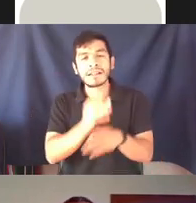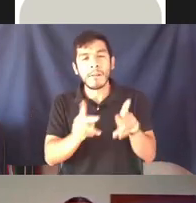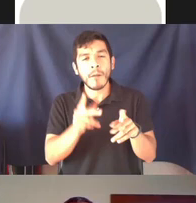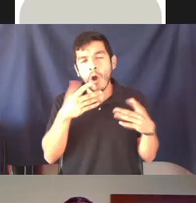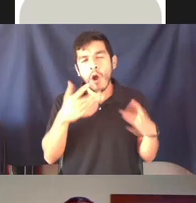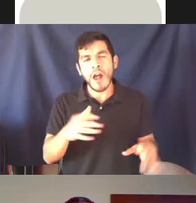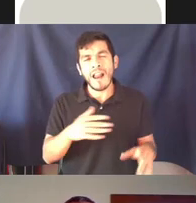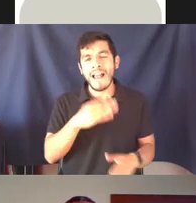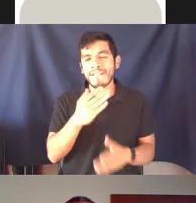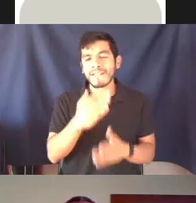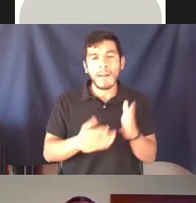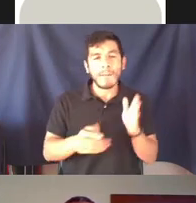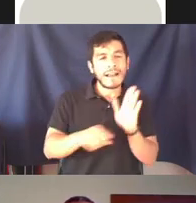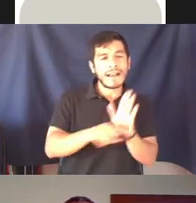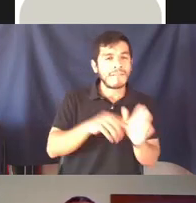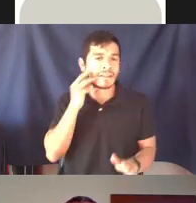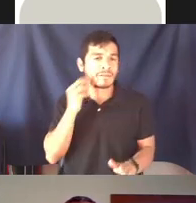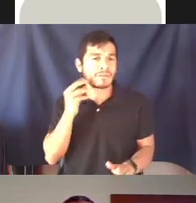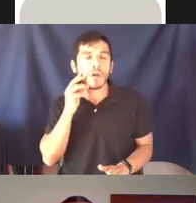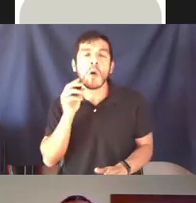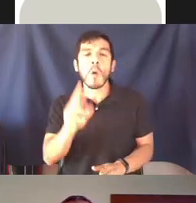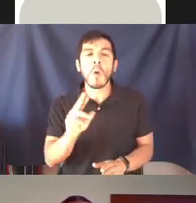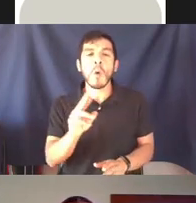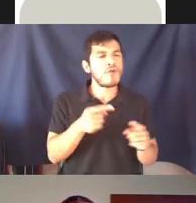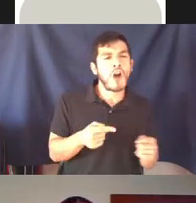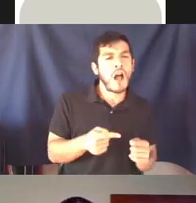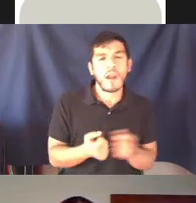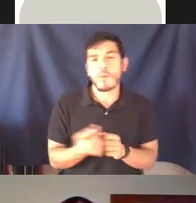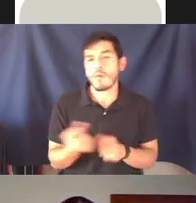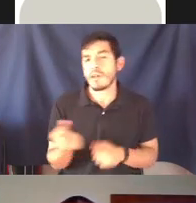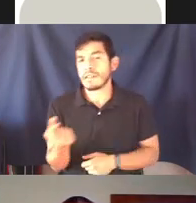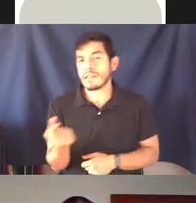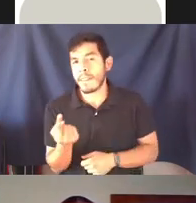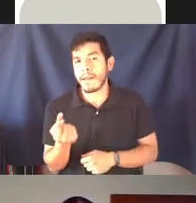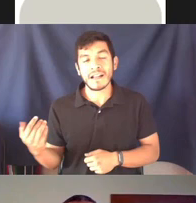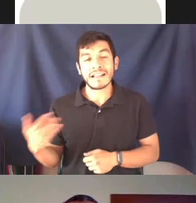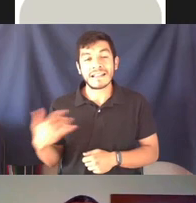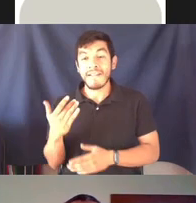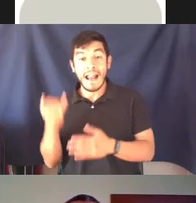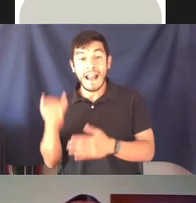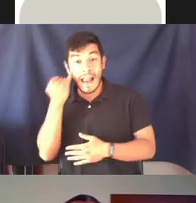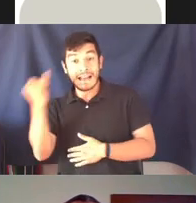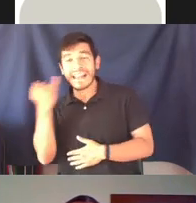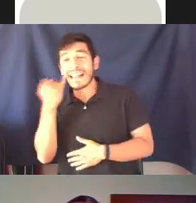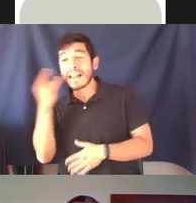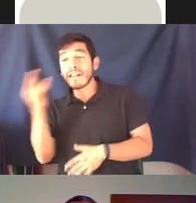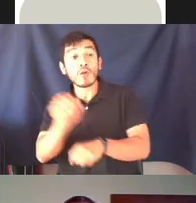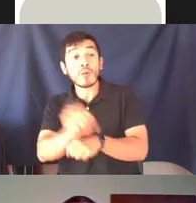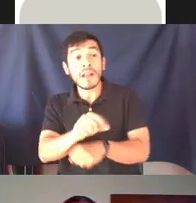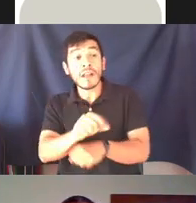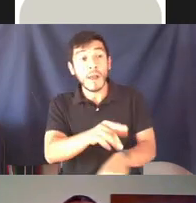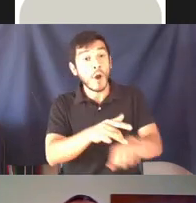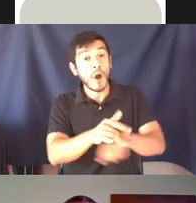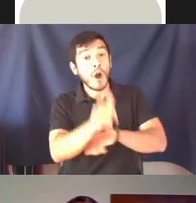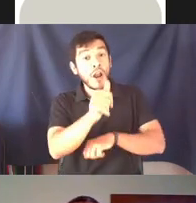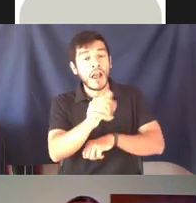something, there is a sentiment of thought that, boy, if you can reach them earlier and do more kind of primary prevention, you're